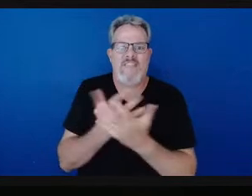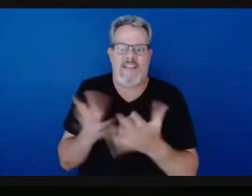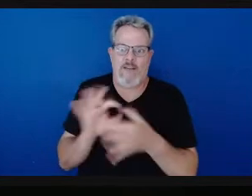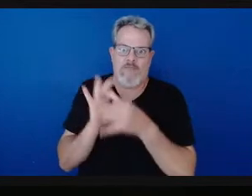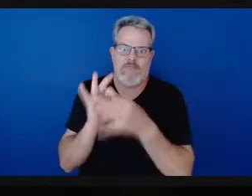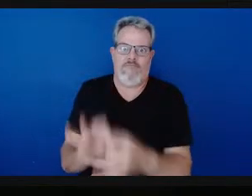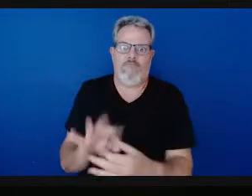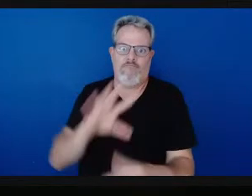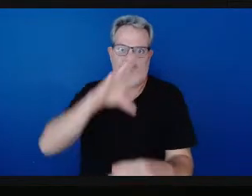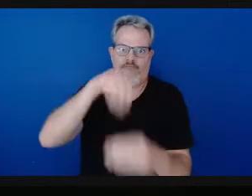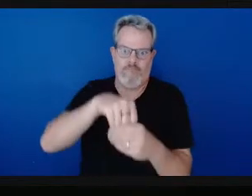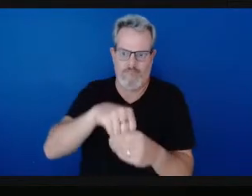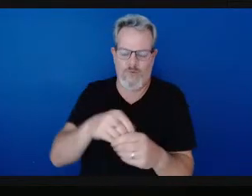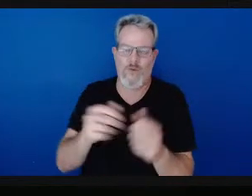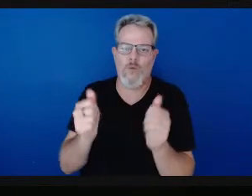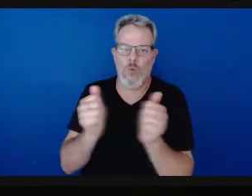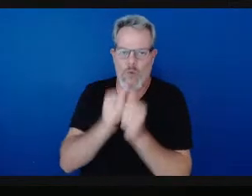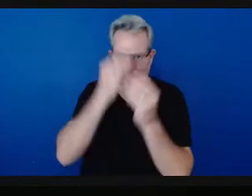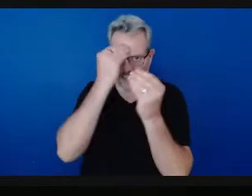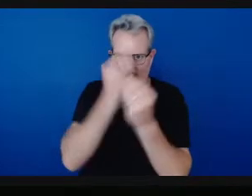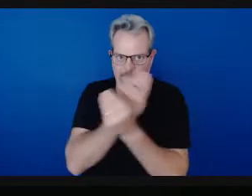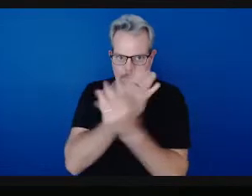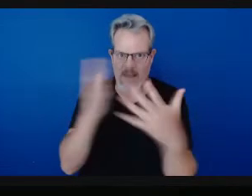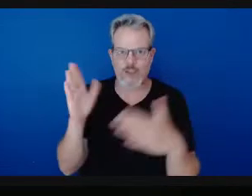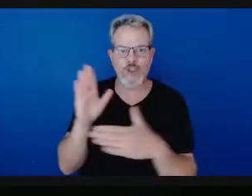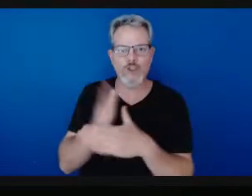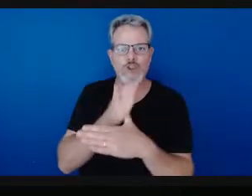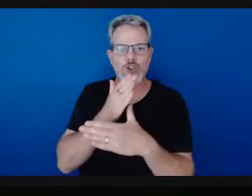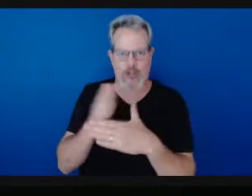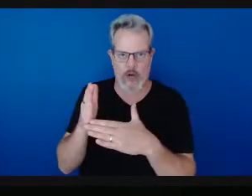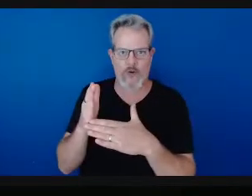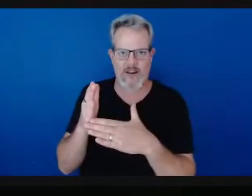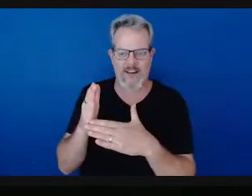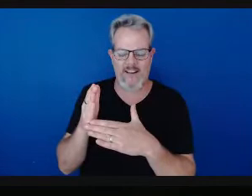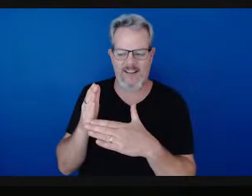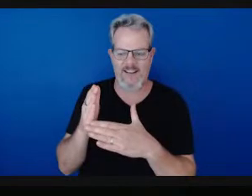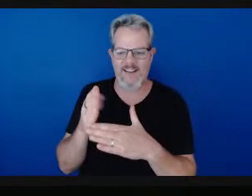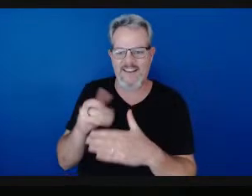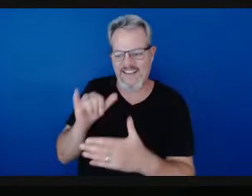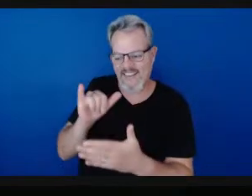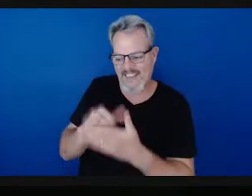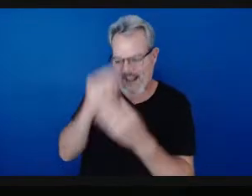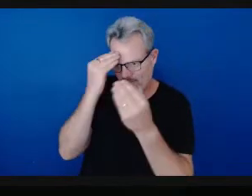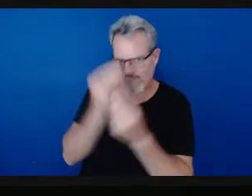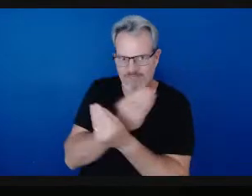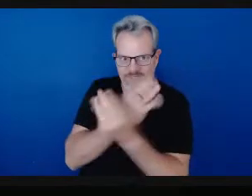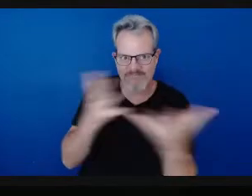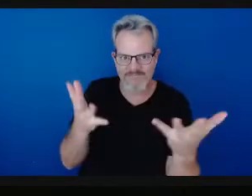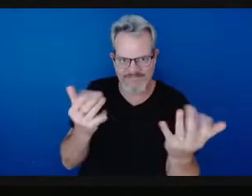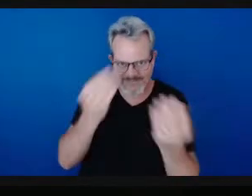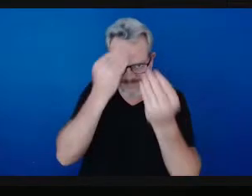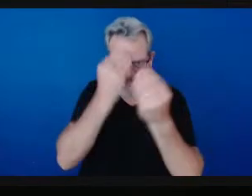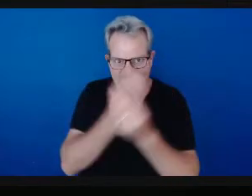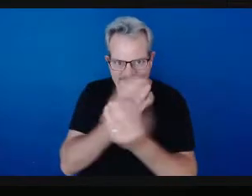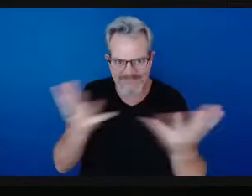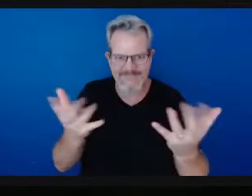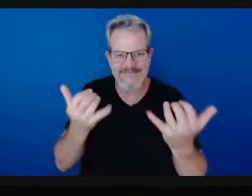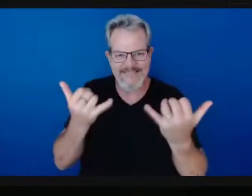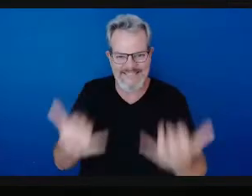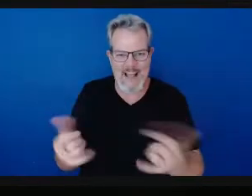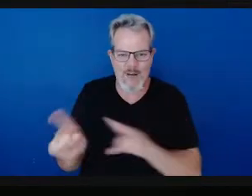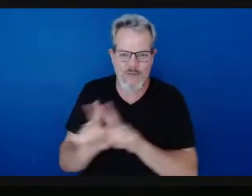the information sharing aspect of everything, getting this information out there like we are now, and then our resilience hubs